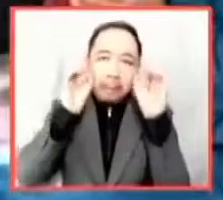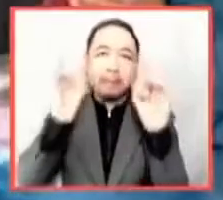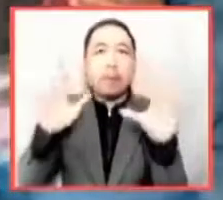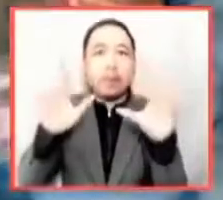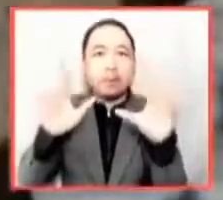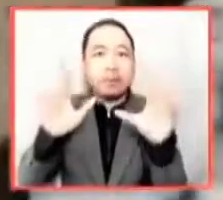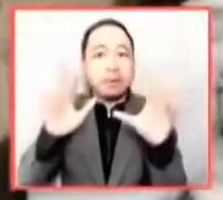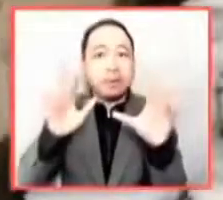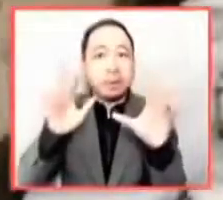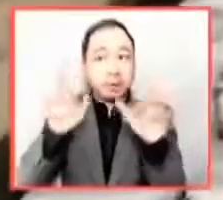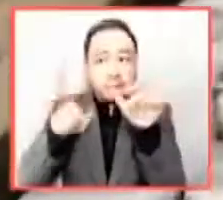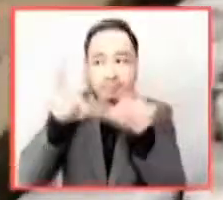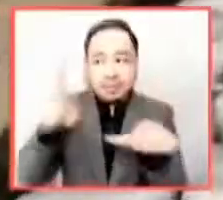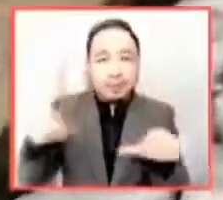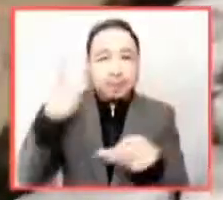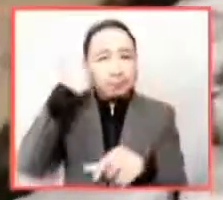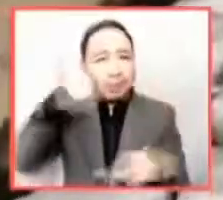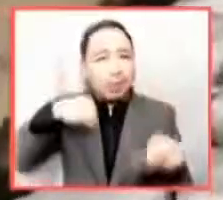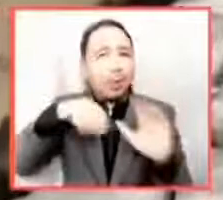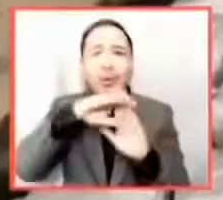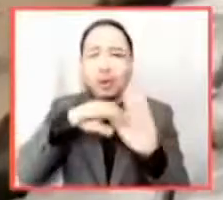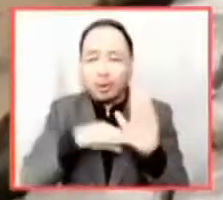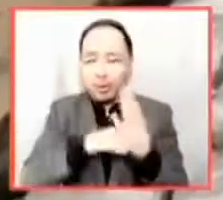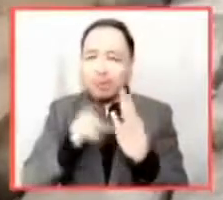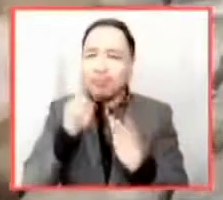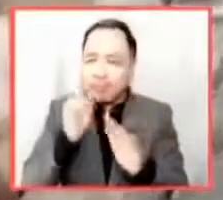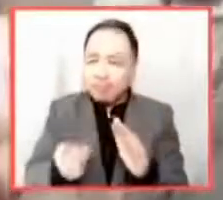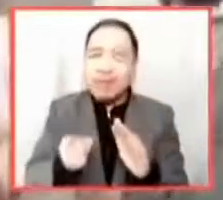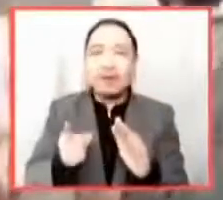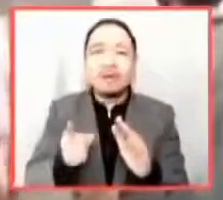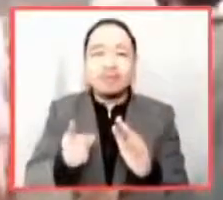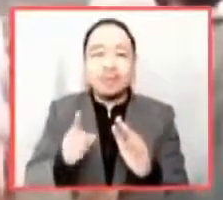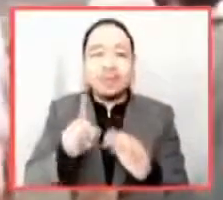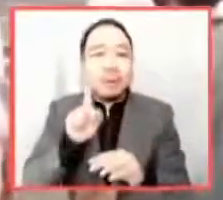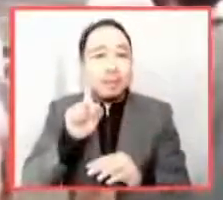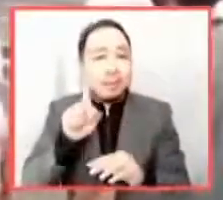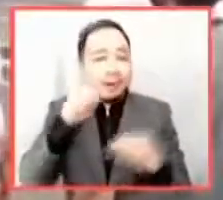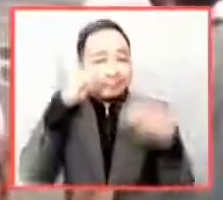But achieving this goal has not been without challenges.